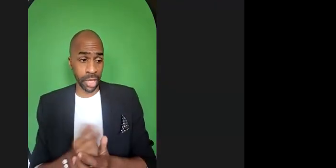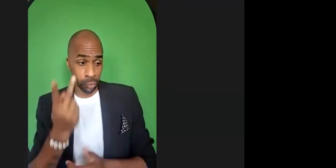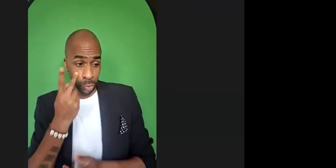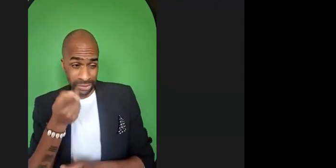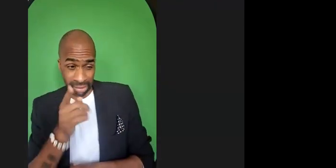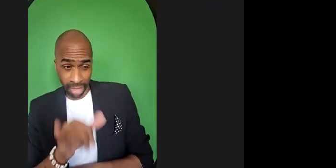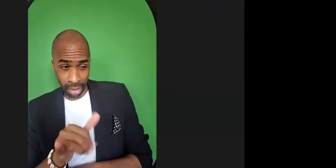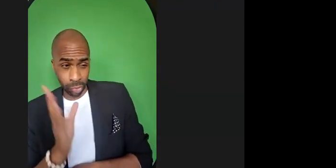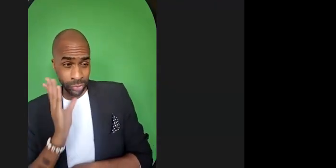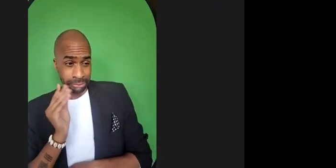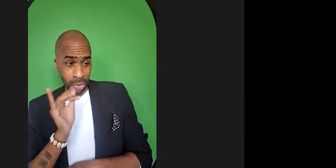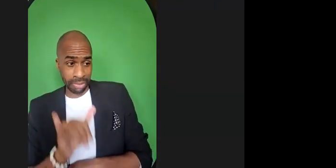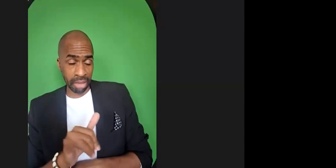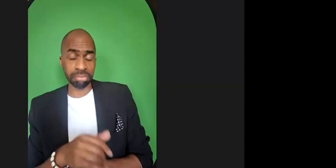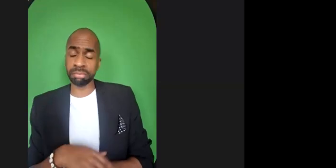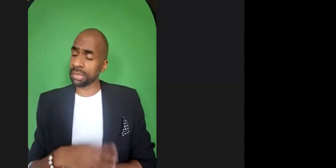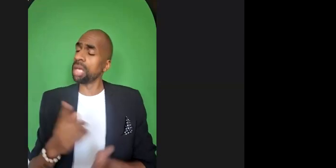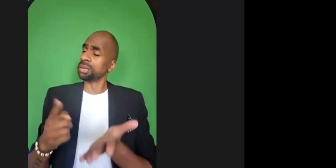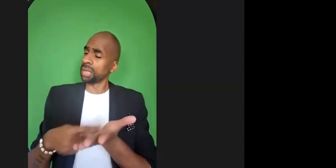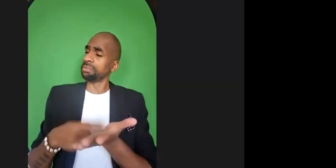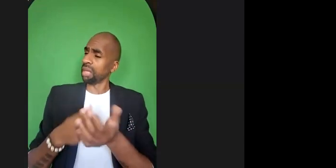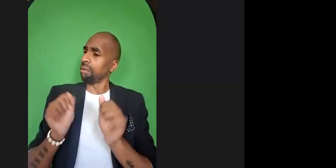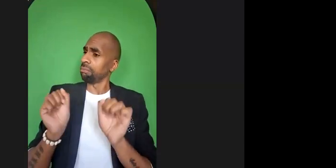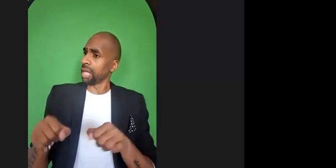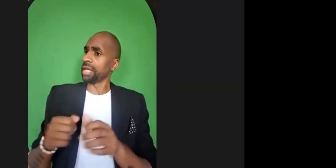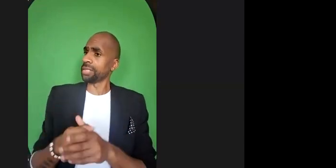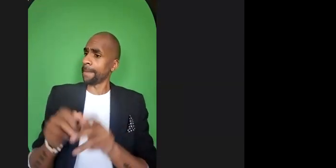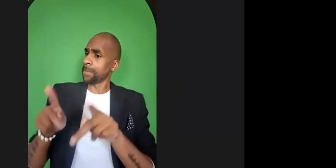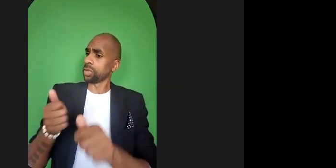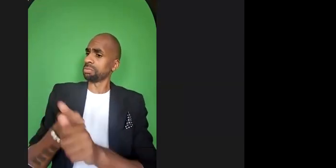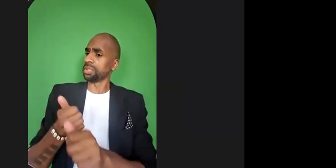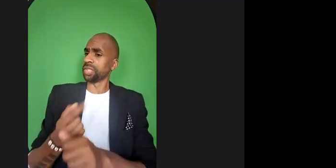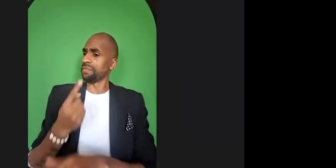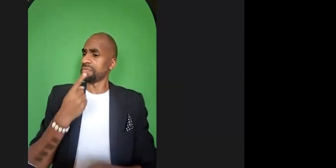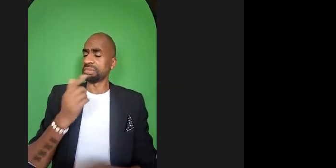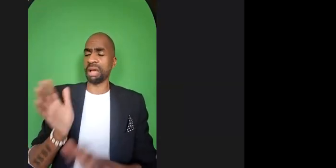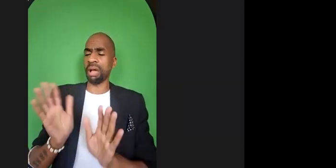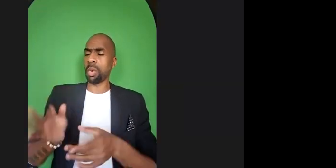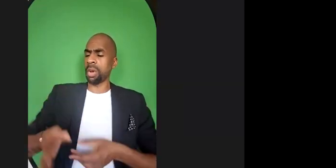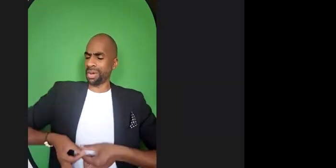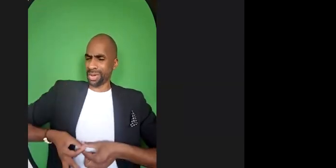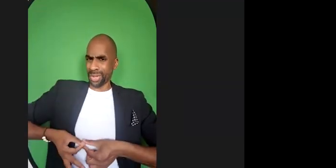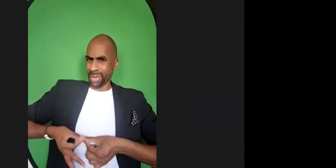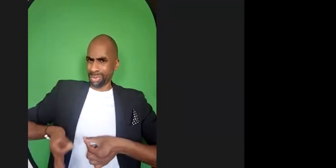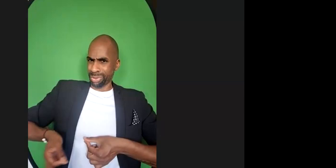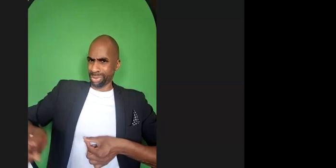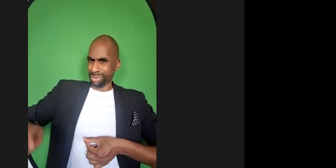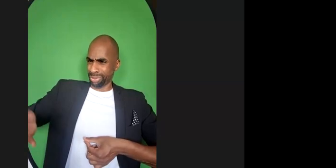that is sometimes the case that people don't want a feeding tube, and usually they'll continue to eat and drink by mouth to the extent that it